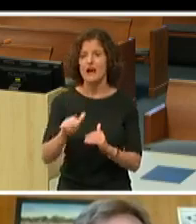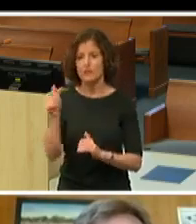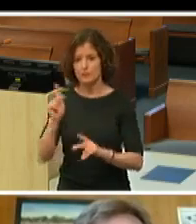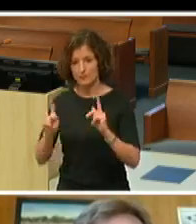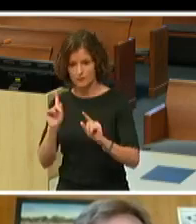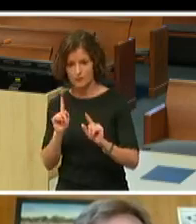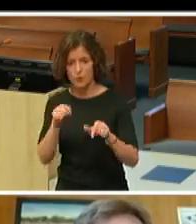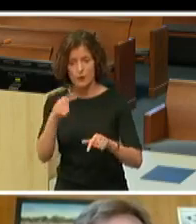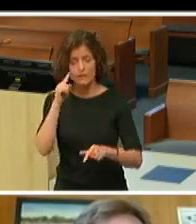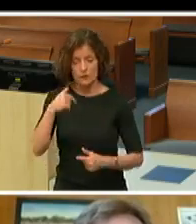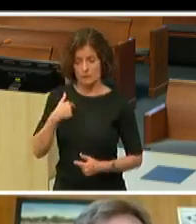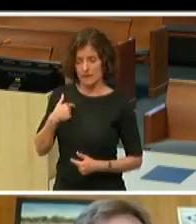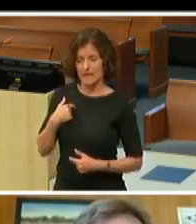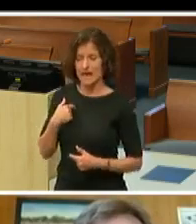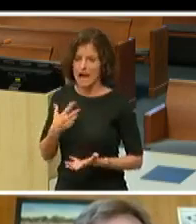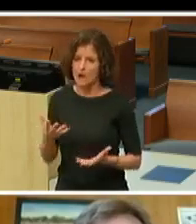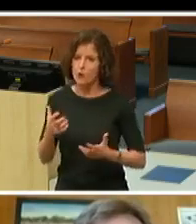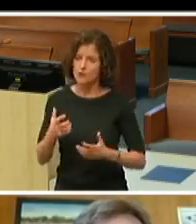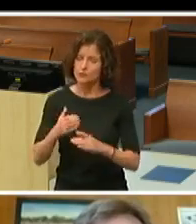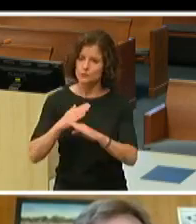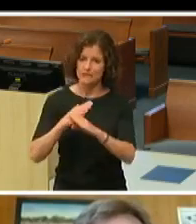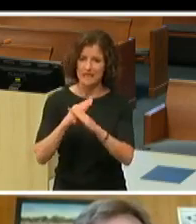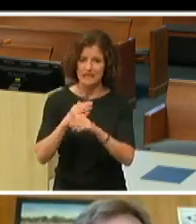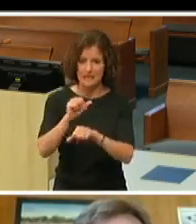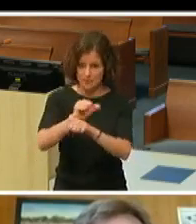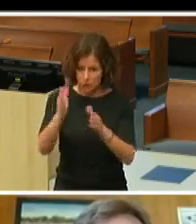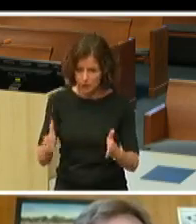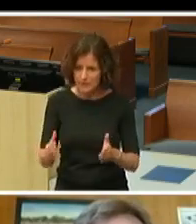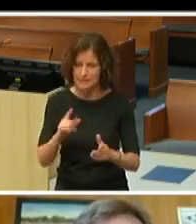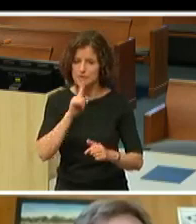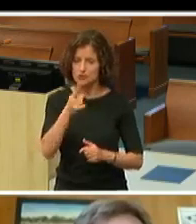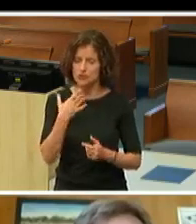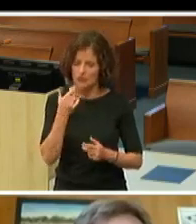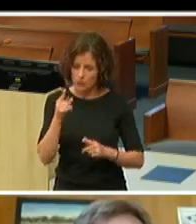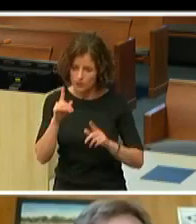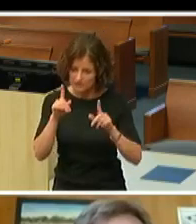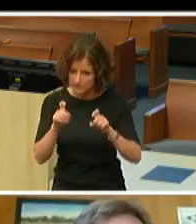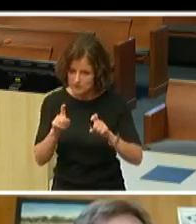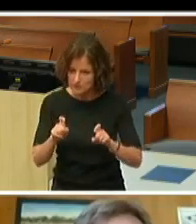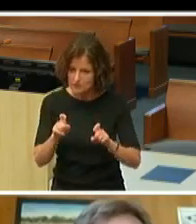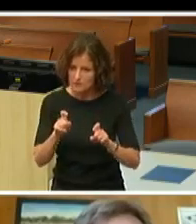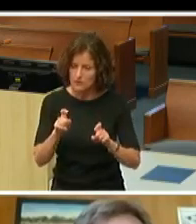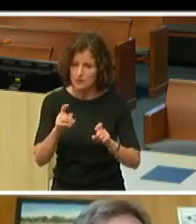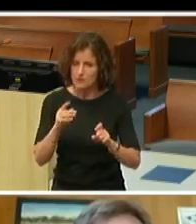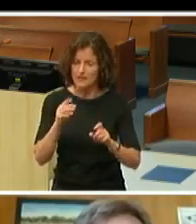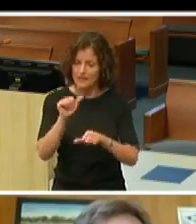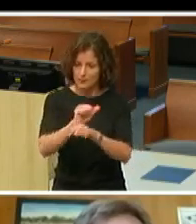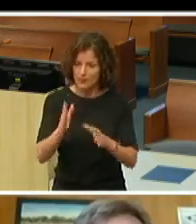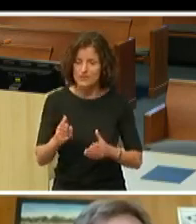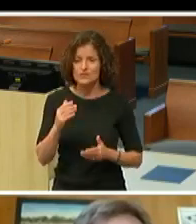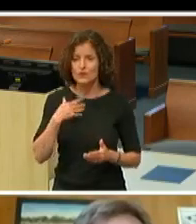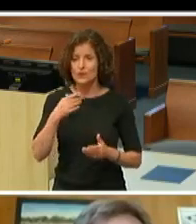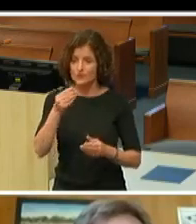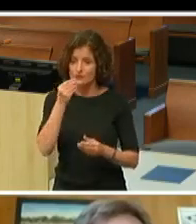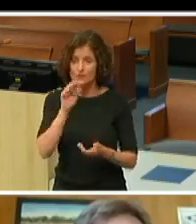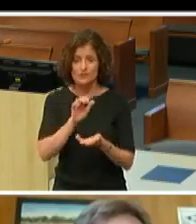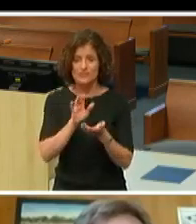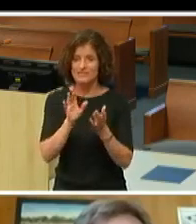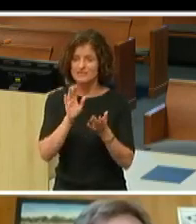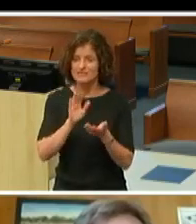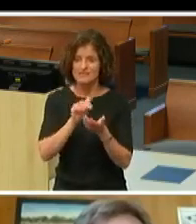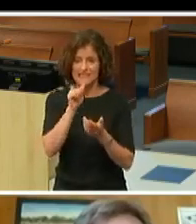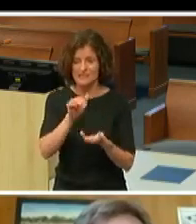But for me, it's mostly about protecting the employees and making sure that we're screening the employees so that the food is not contaminated. So those are my initial